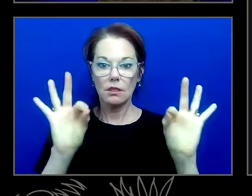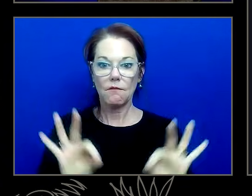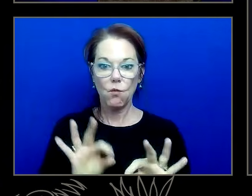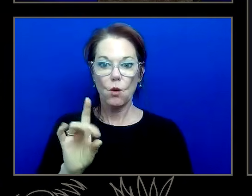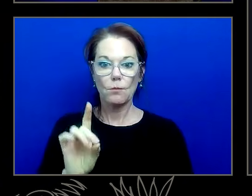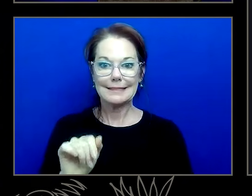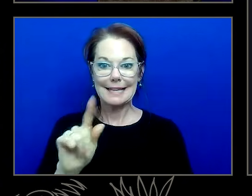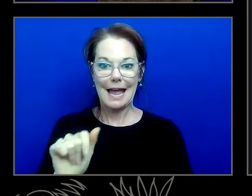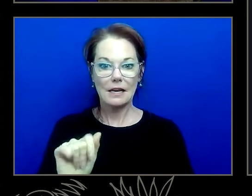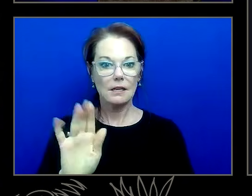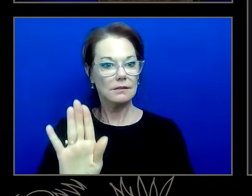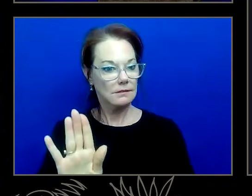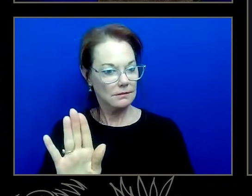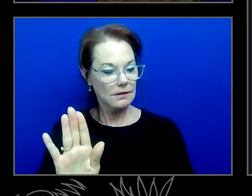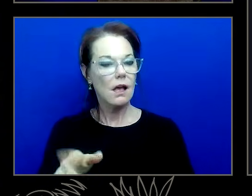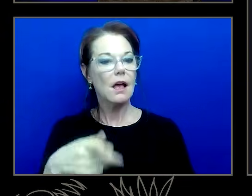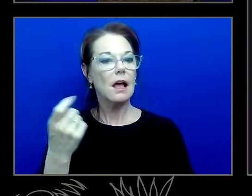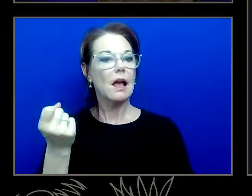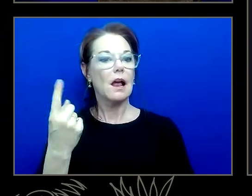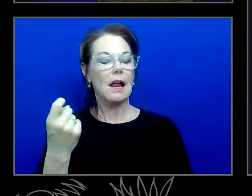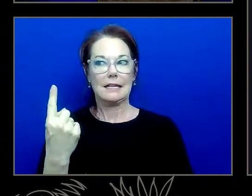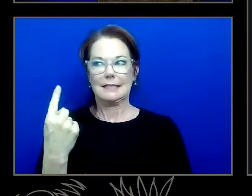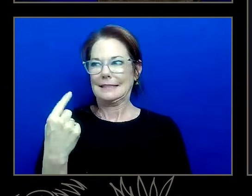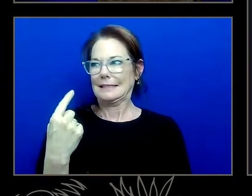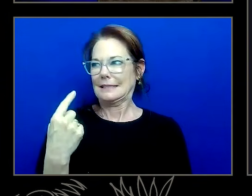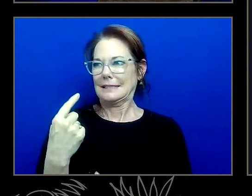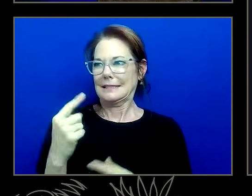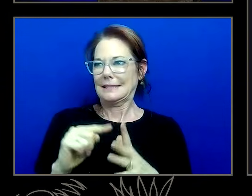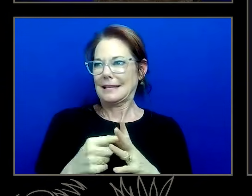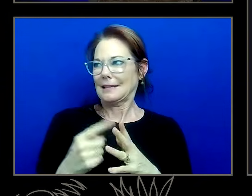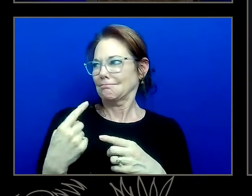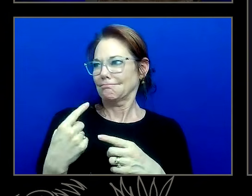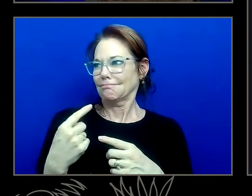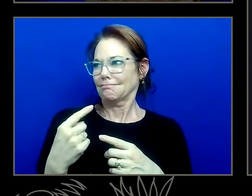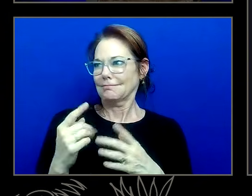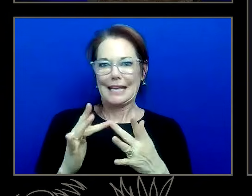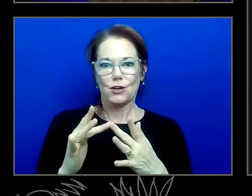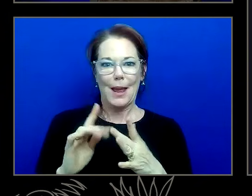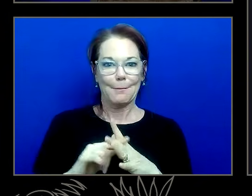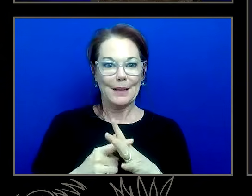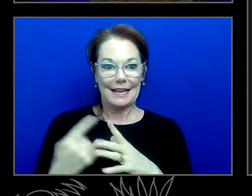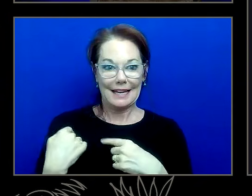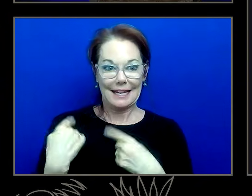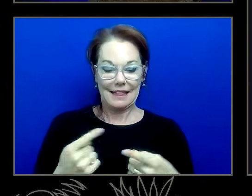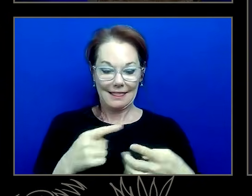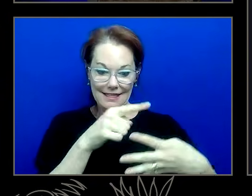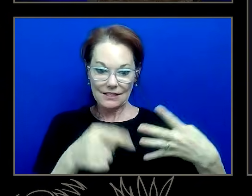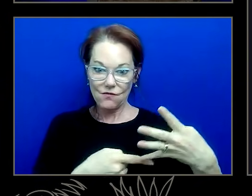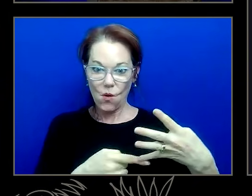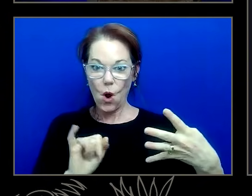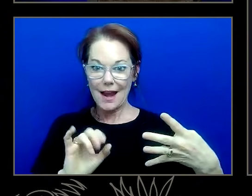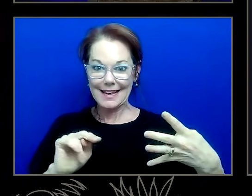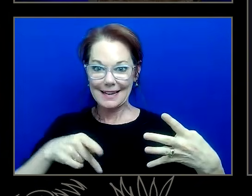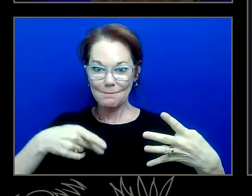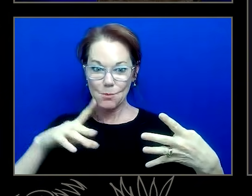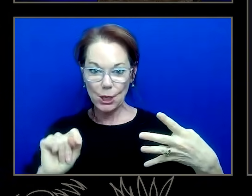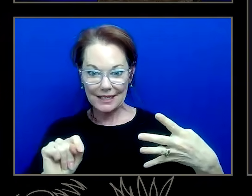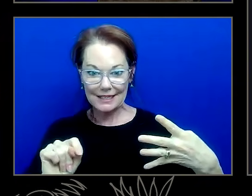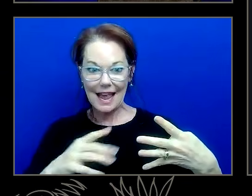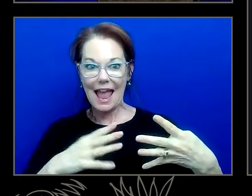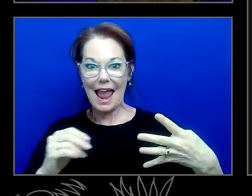here's the thing. Ever since, I don't know, the beginning of the internet, these form inputs and these form fields and the form